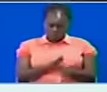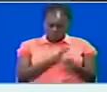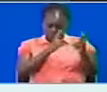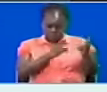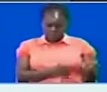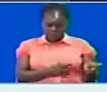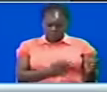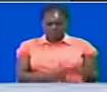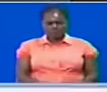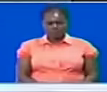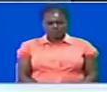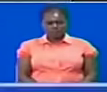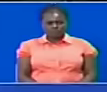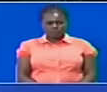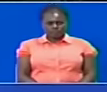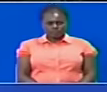us.